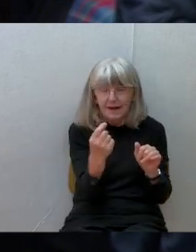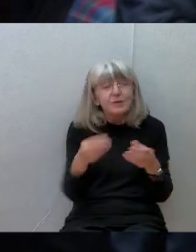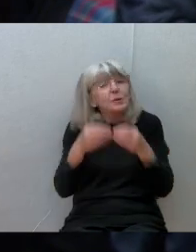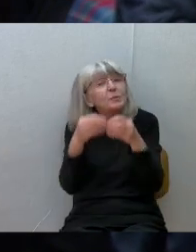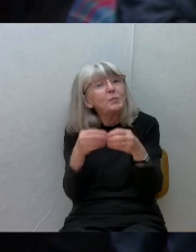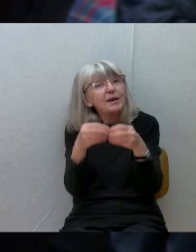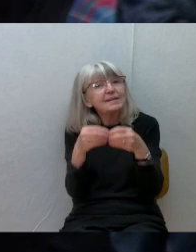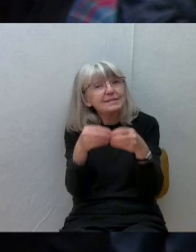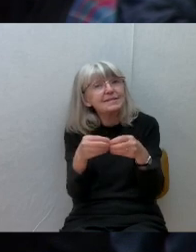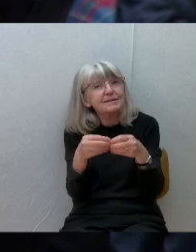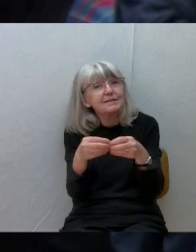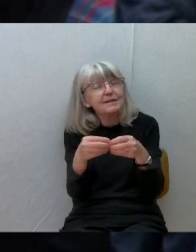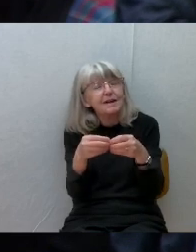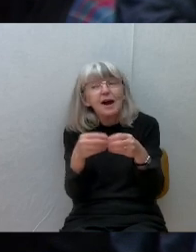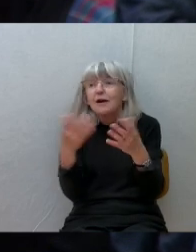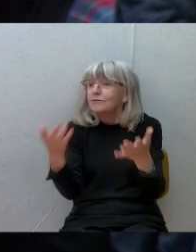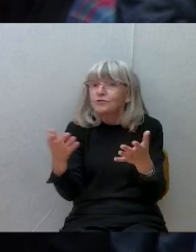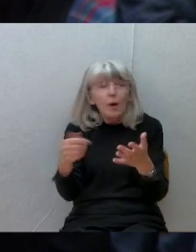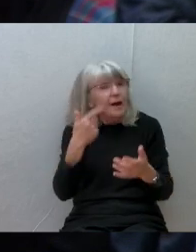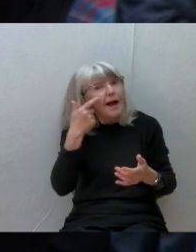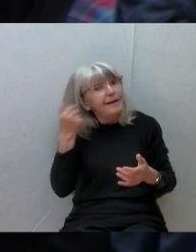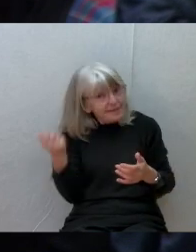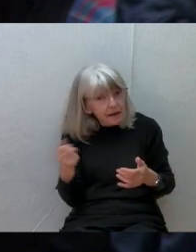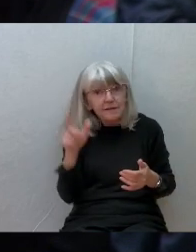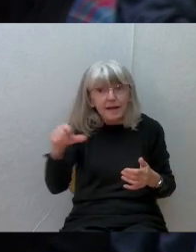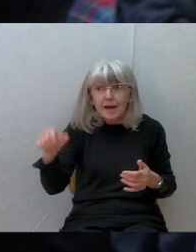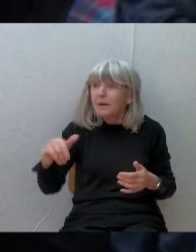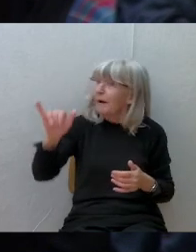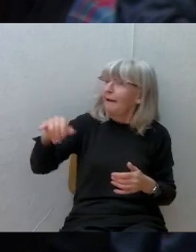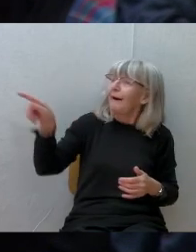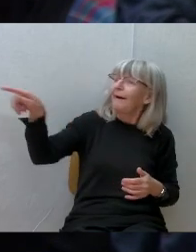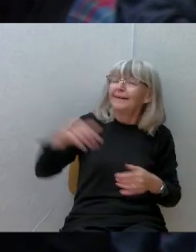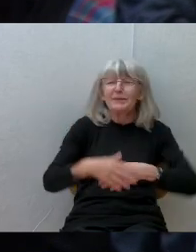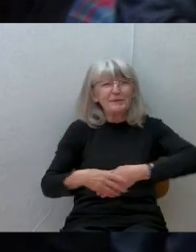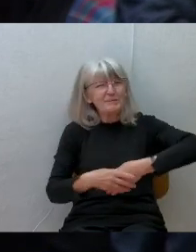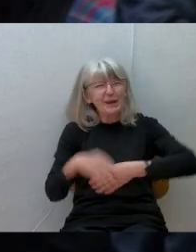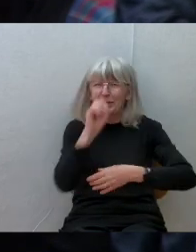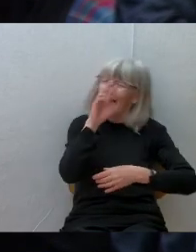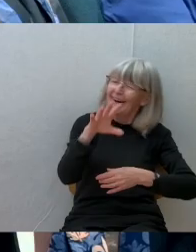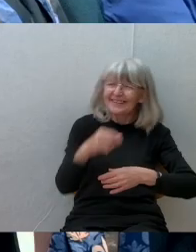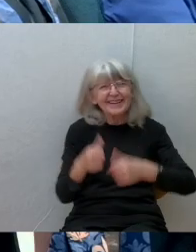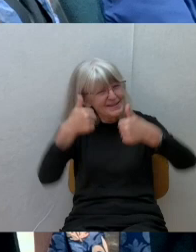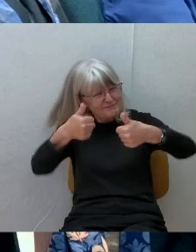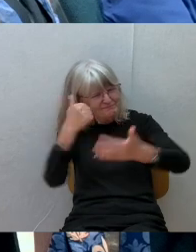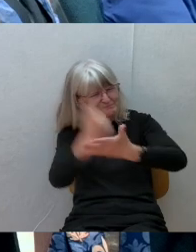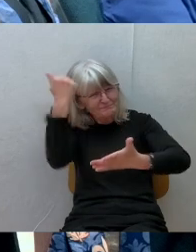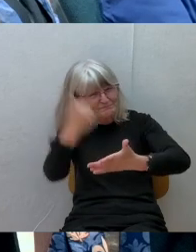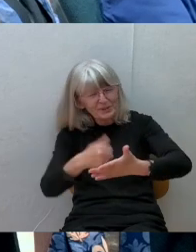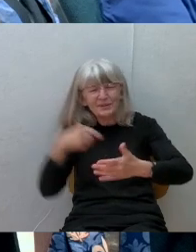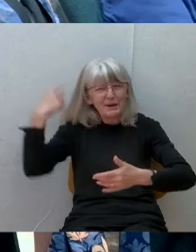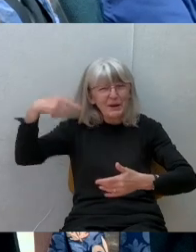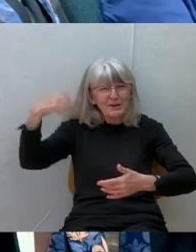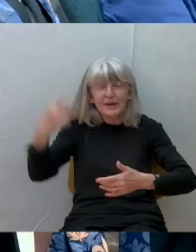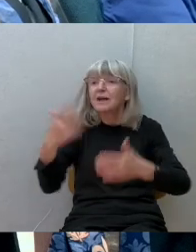so that it's not just the youngest people in the audience that are making noise, which is excellent, but everyone else is as well. So let's count you in